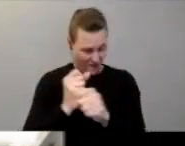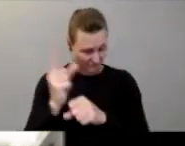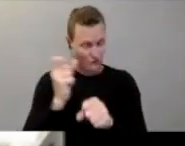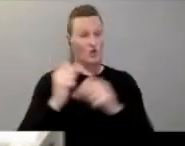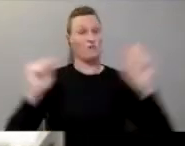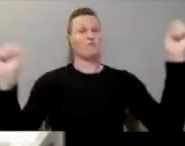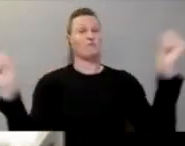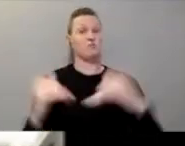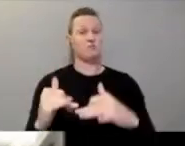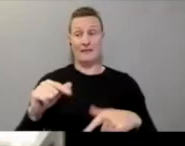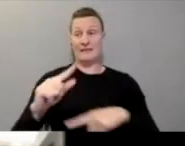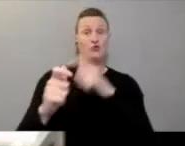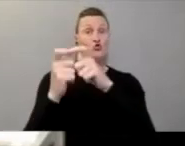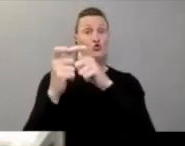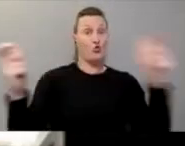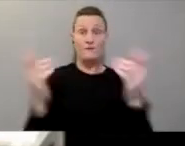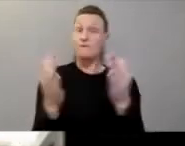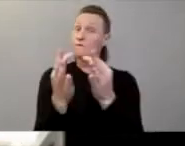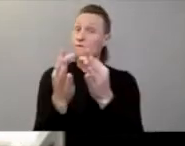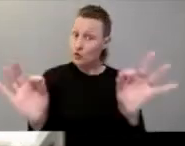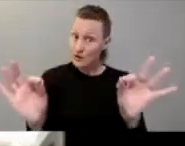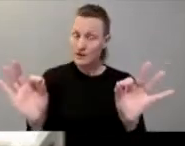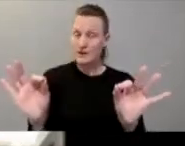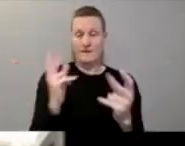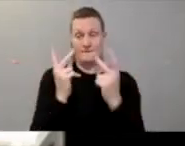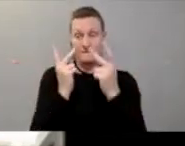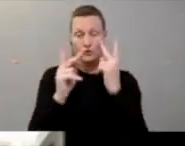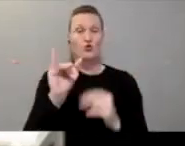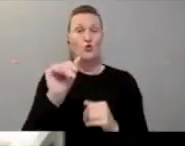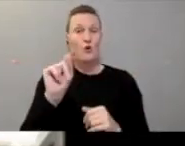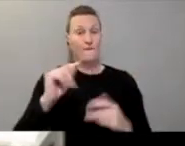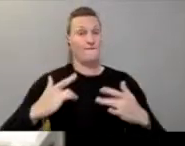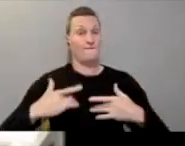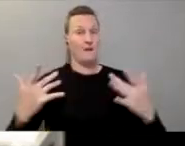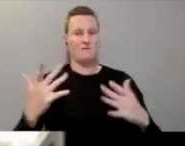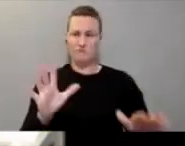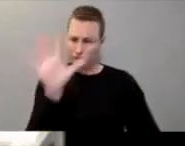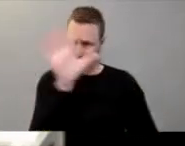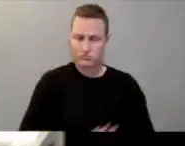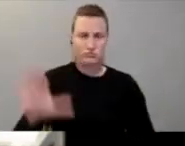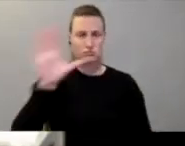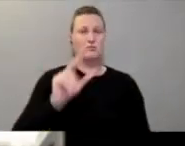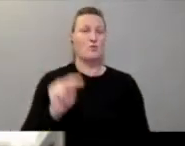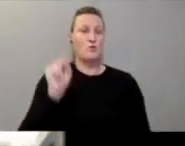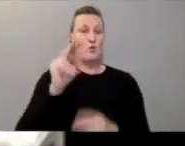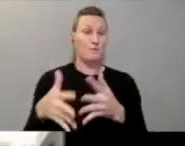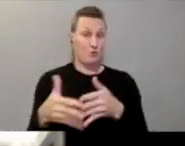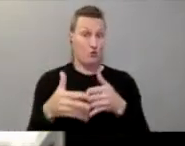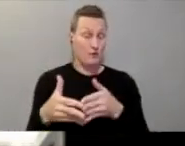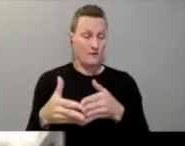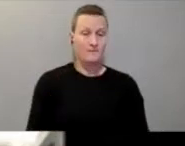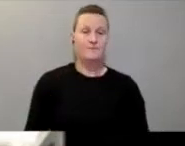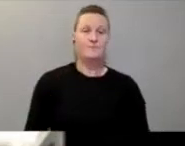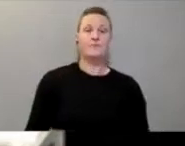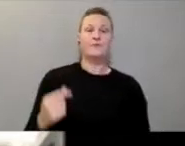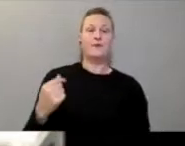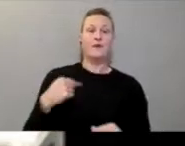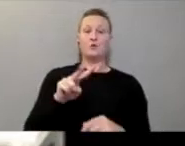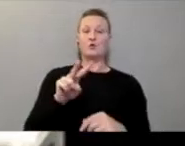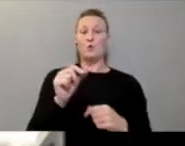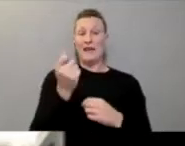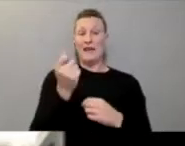free visual art event in North America. In 2018, Nuit expanded its city-produced exhibitions into